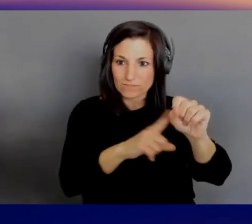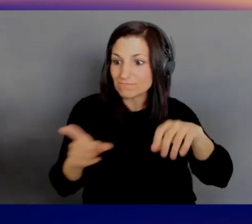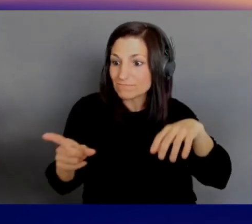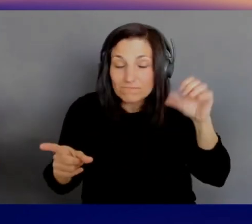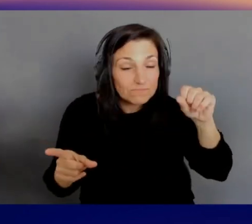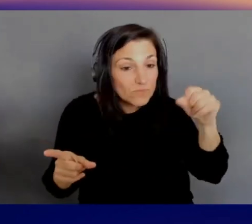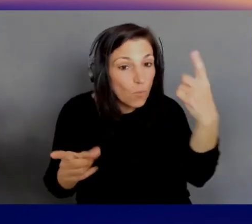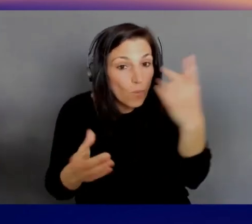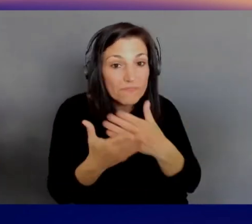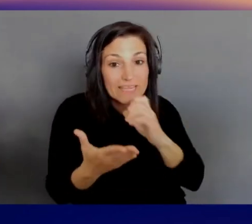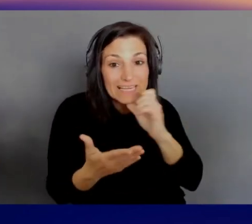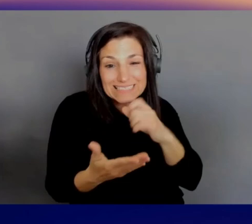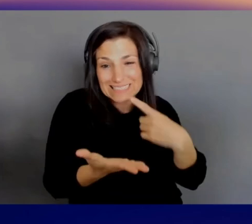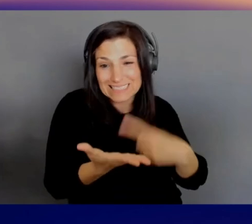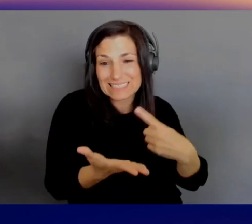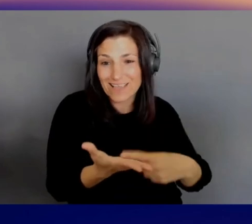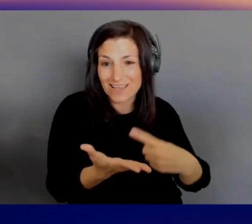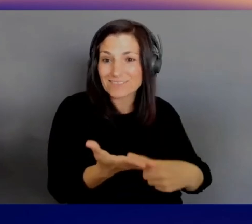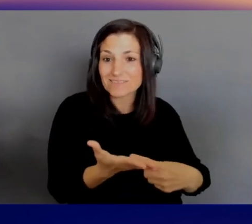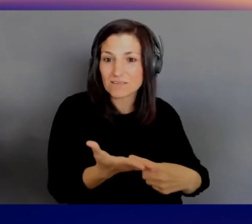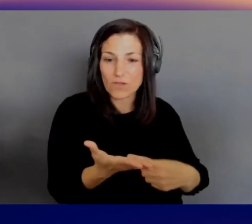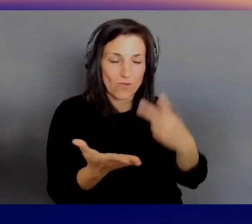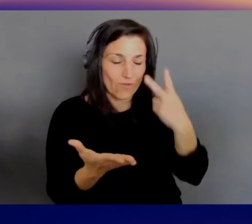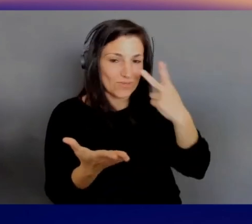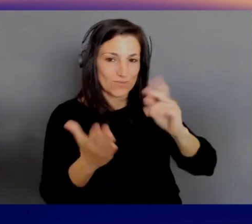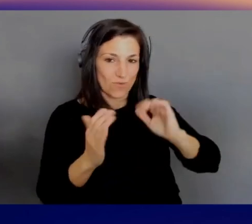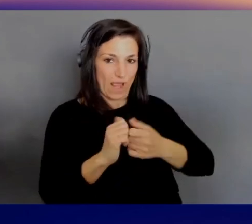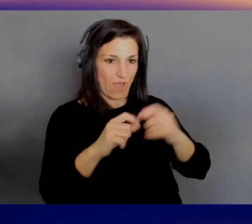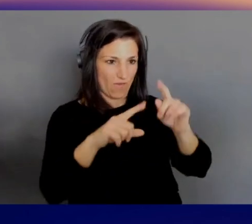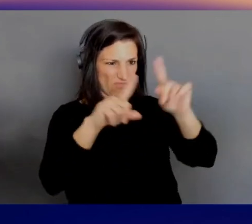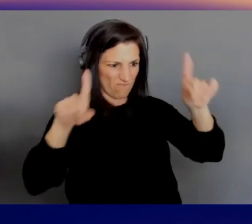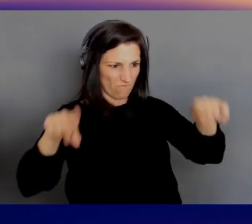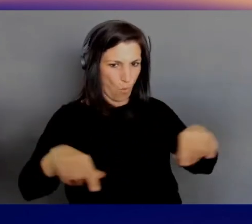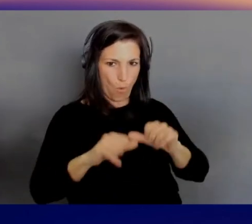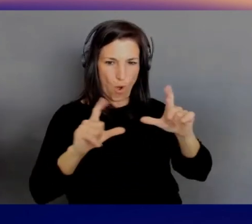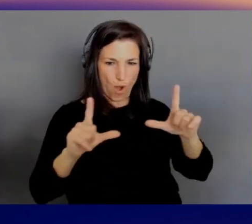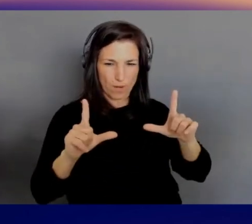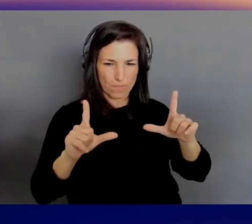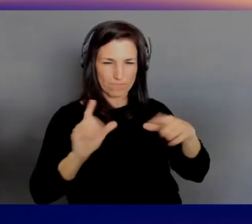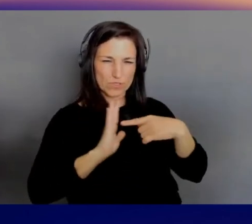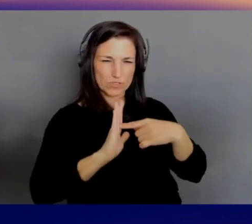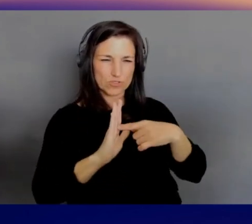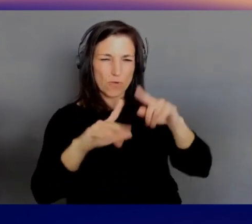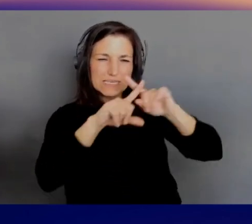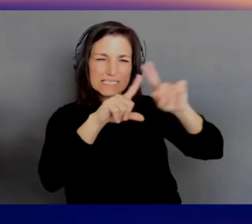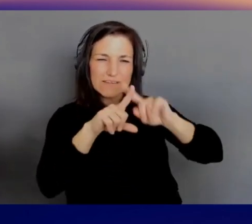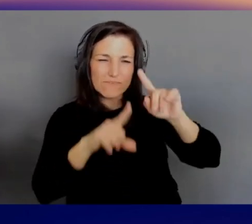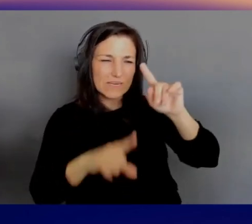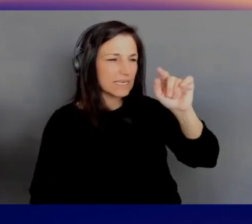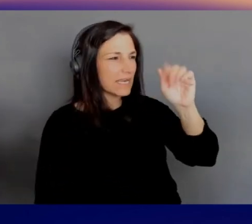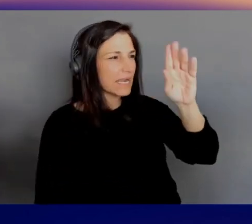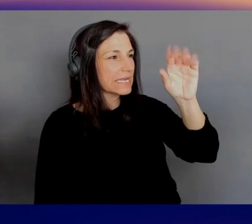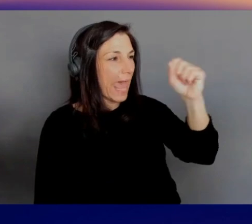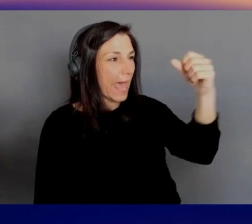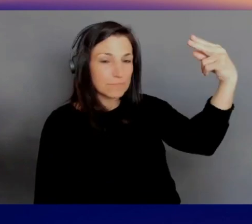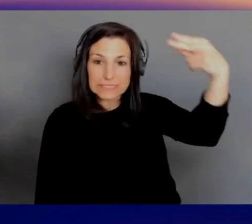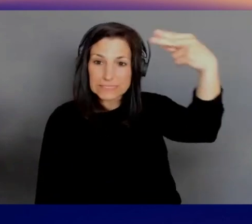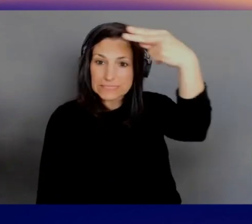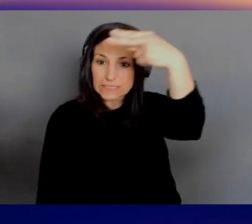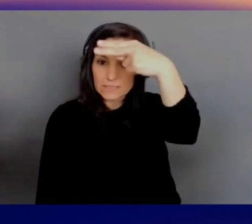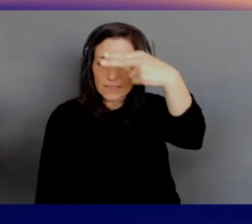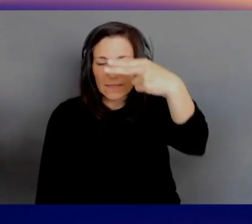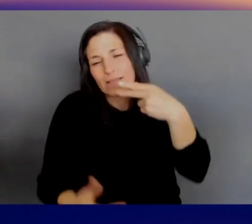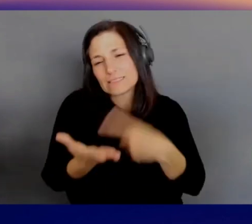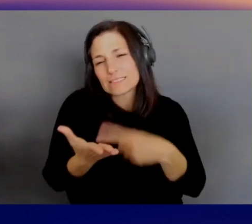is we saw how the form was present. There were different tabs which talks about how you can handle input and output, Oh